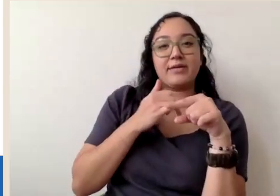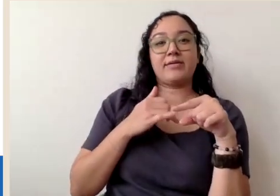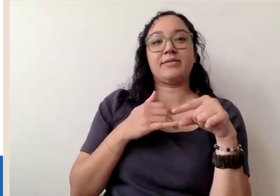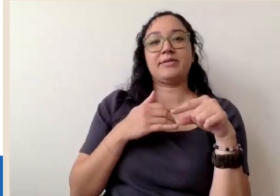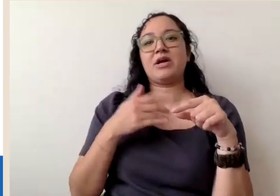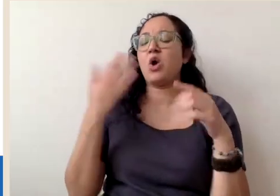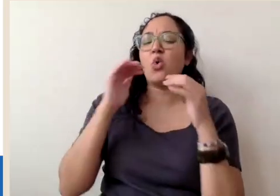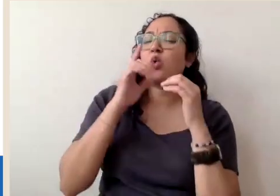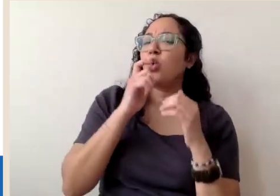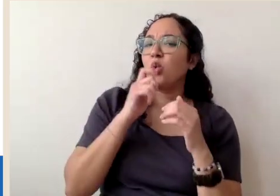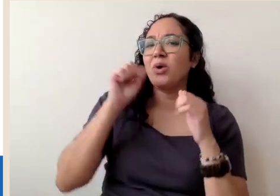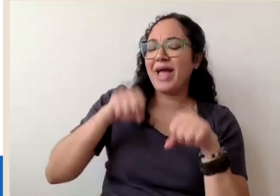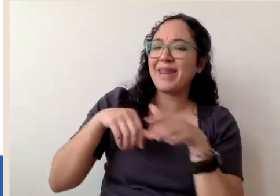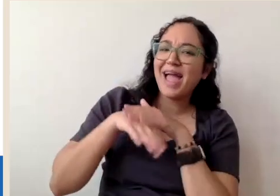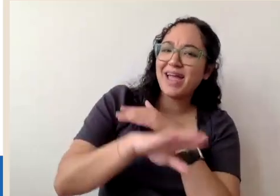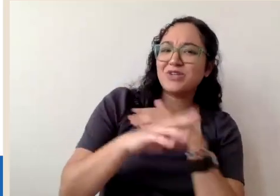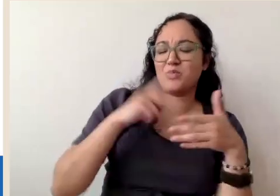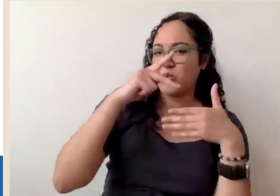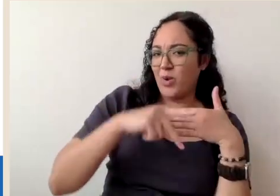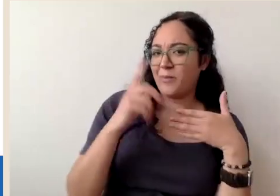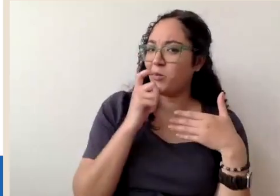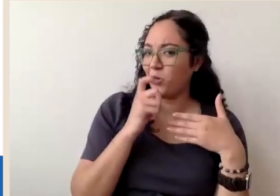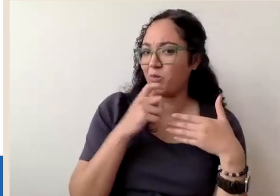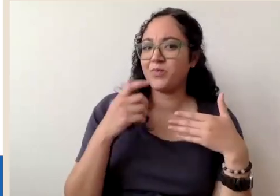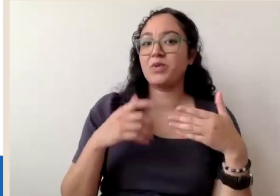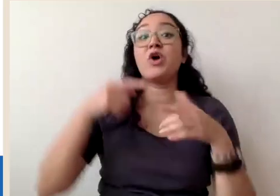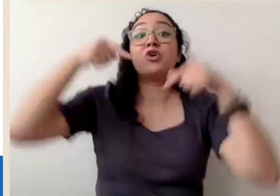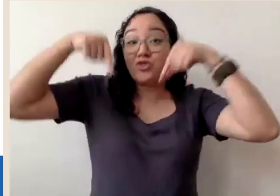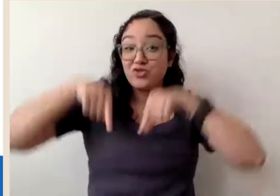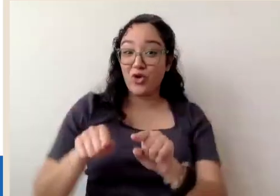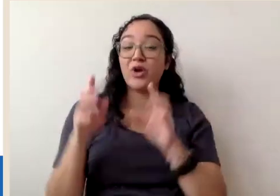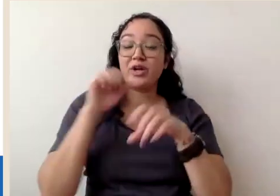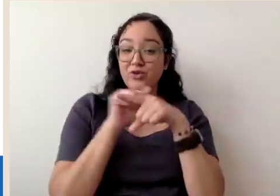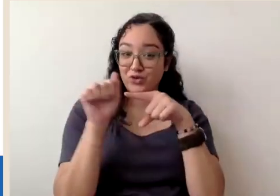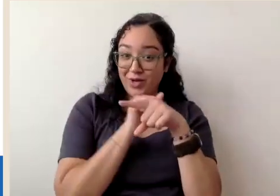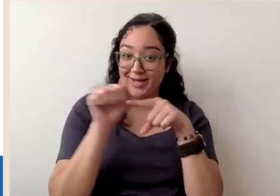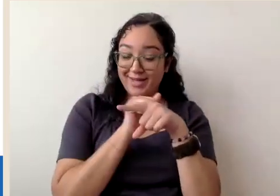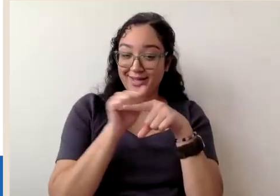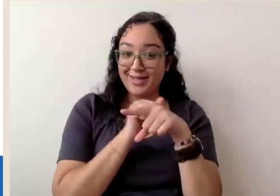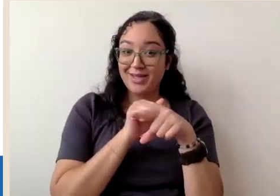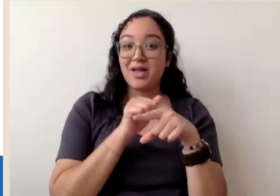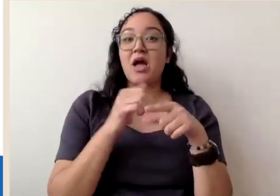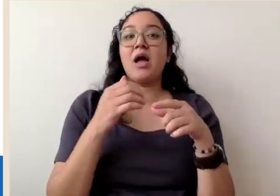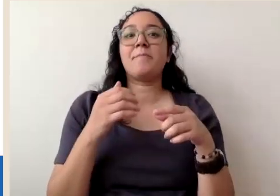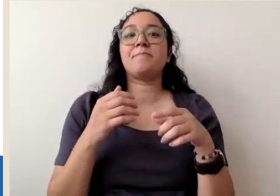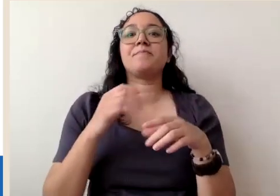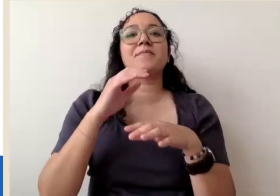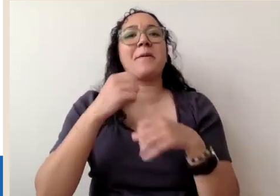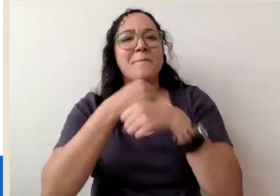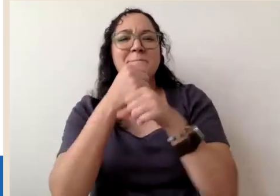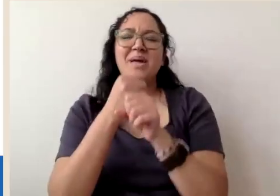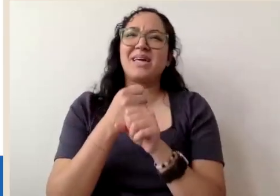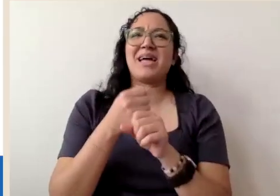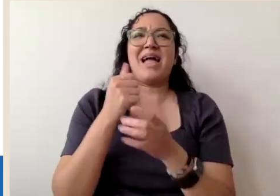for determining who gets into the training program? During training, how can we make a training as impactful as